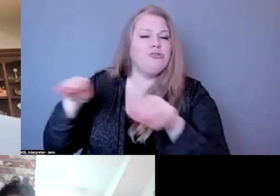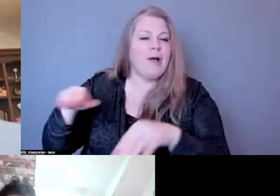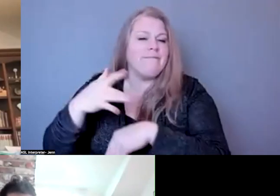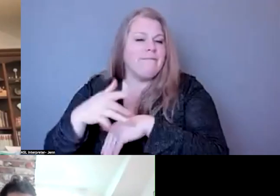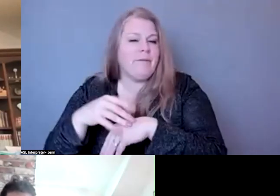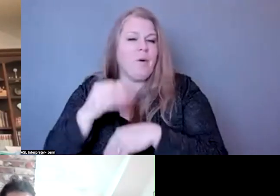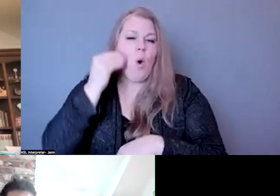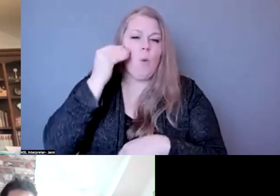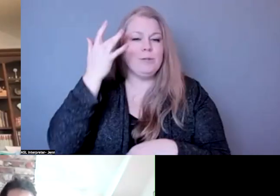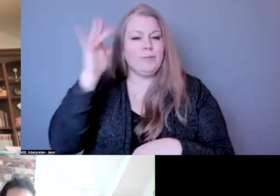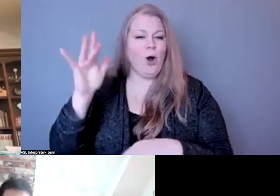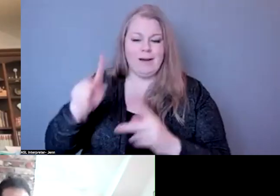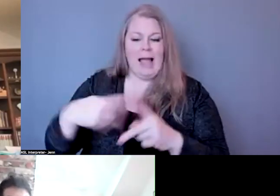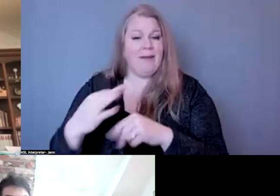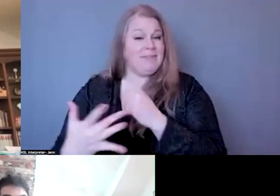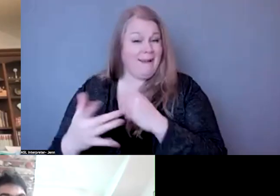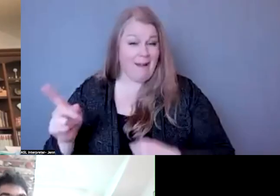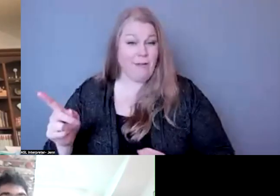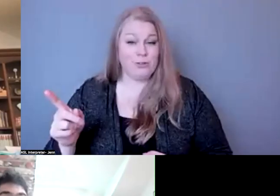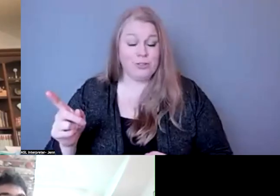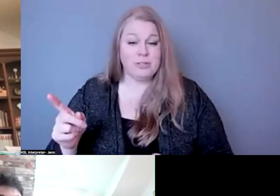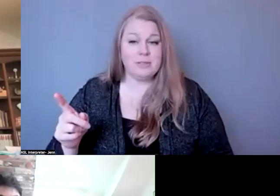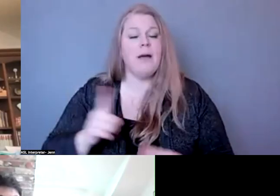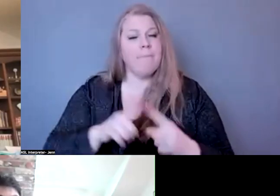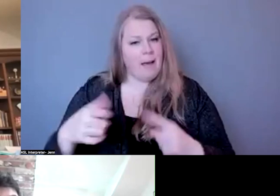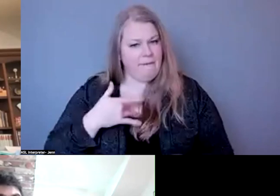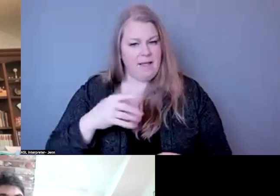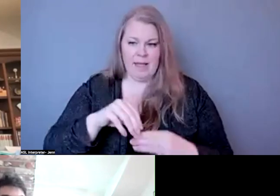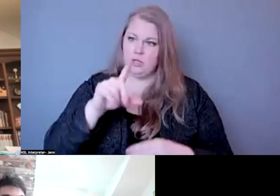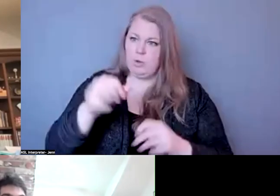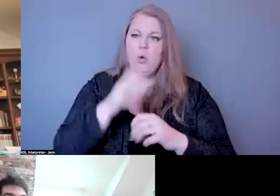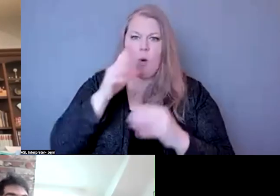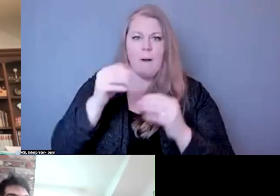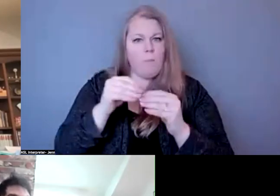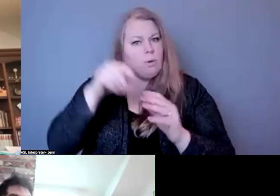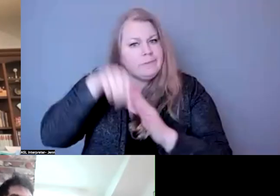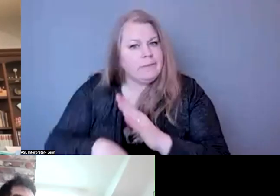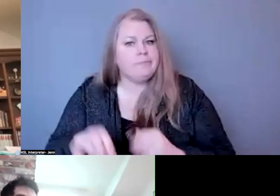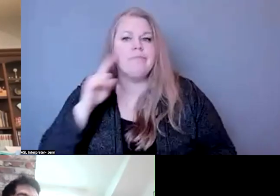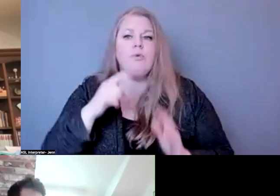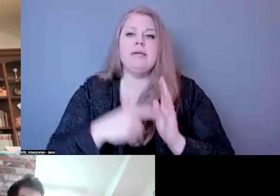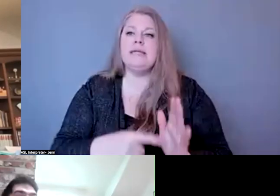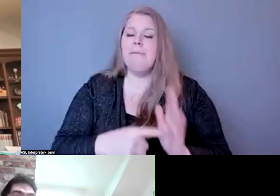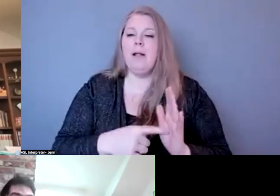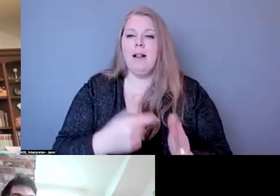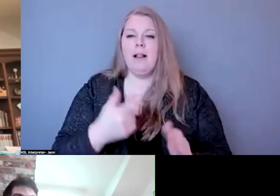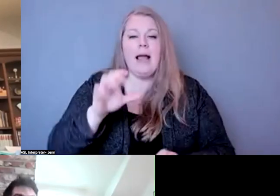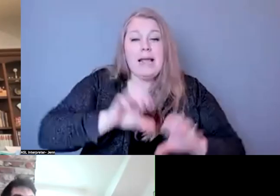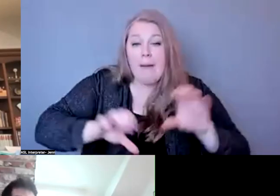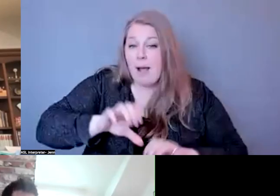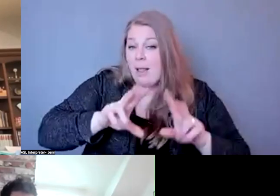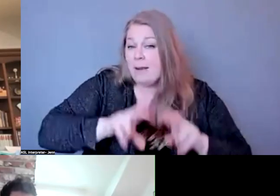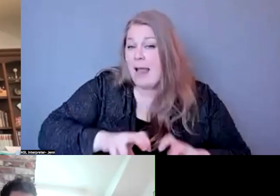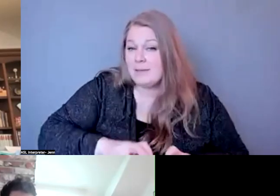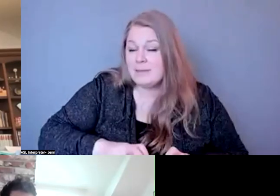home technology, but that it will go further, especially in the sense of a little bit of chemical analysis. So